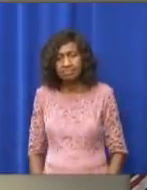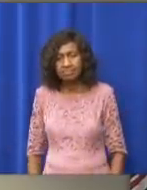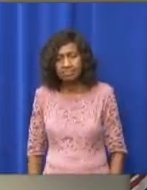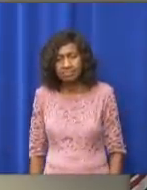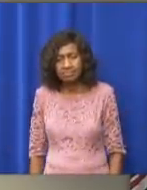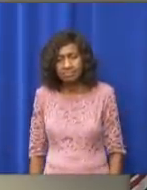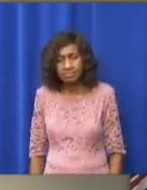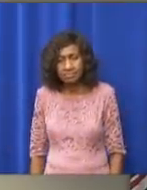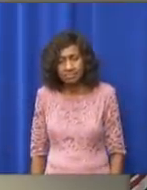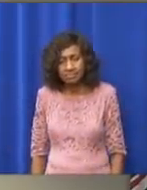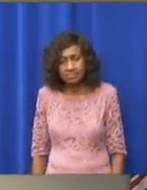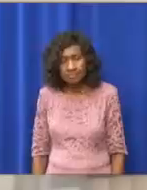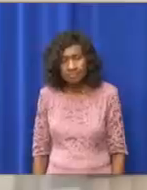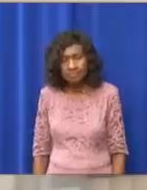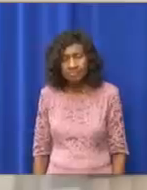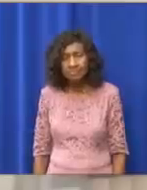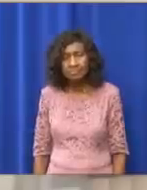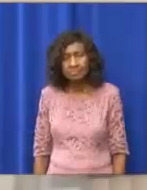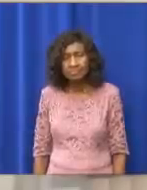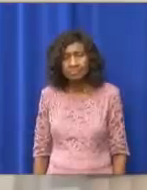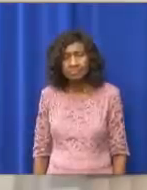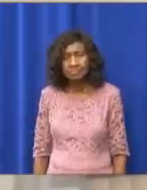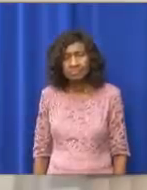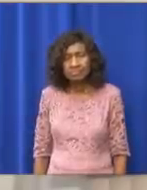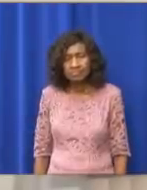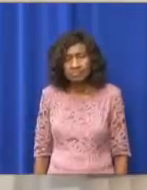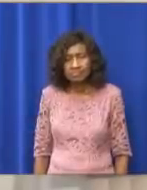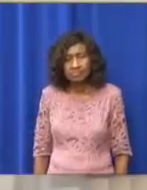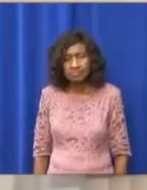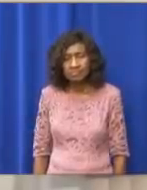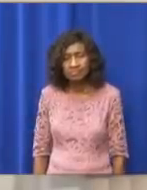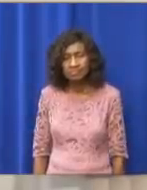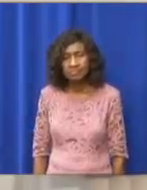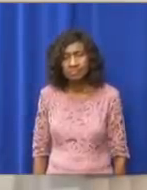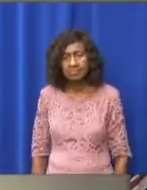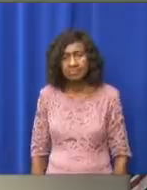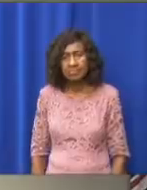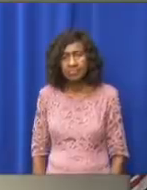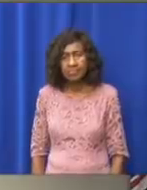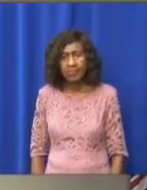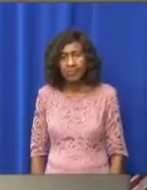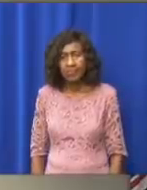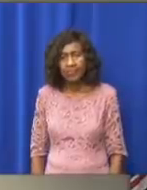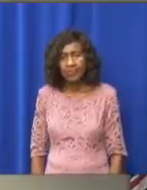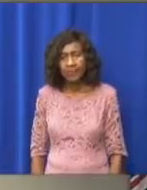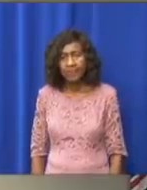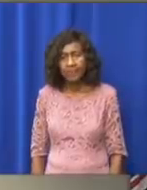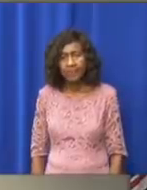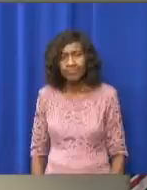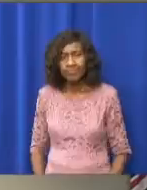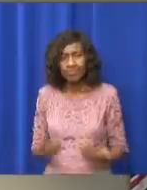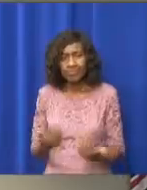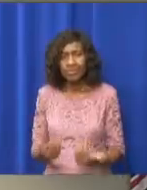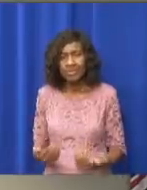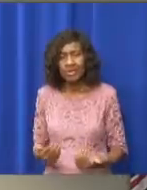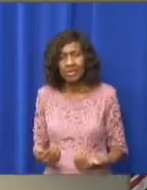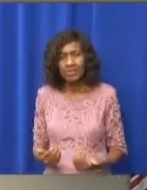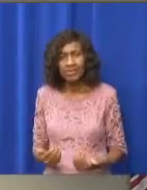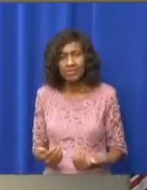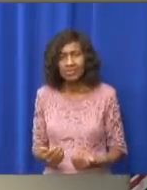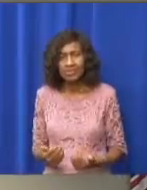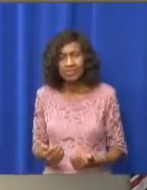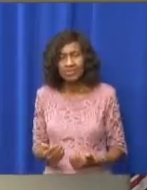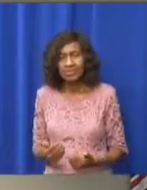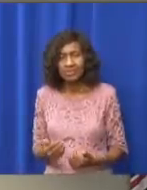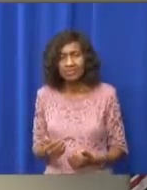Reshma, did you get that? Okay, thank you for that. Thank you. That's my questions for today. Okay, thank you very much. We're going to go now back to Nikki